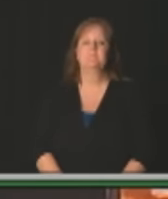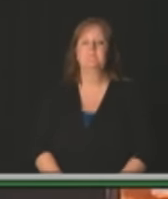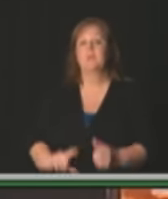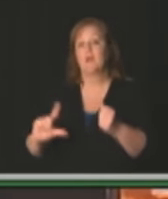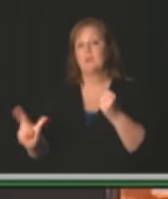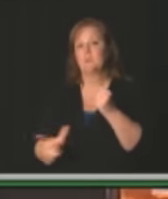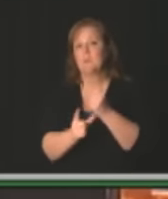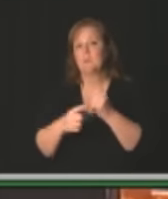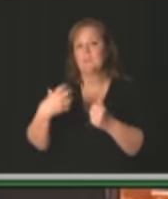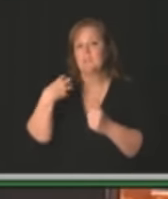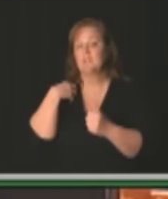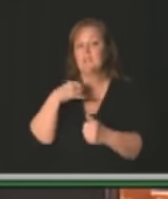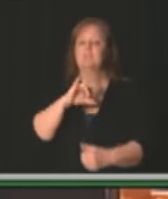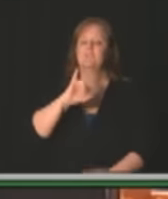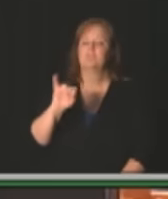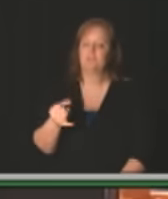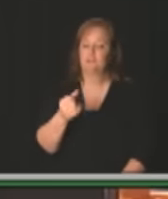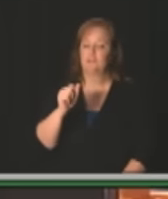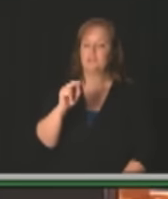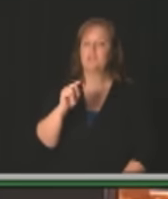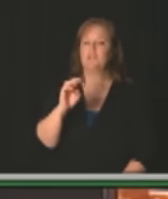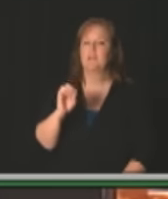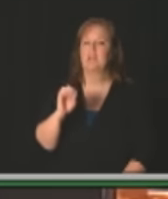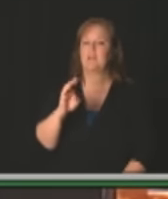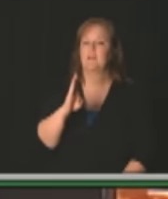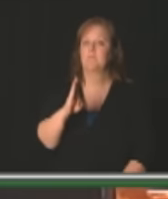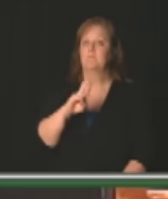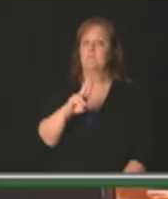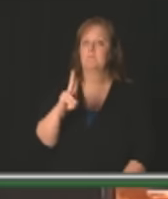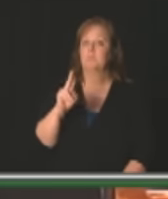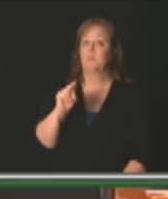Associate Dean, Jane Bruner.